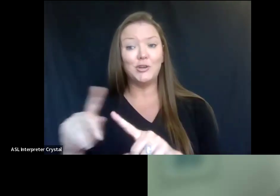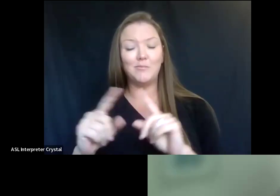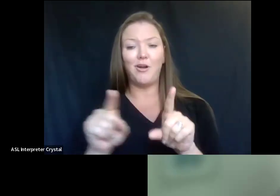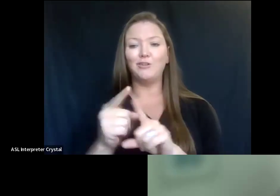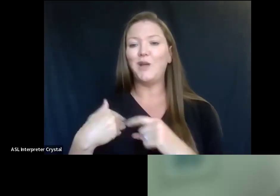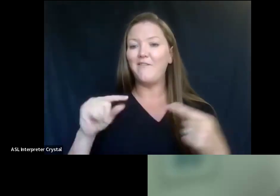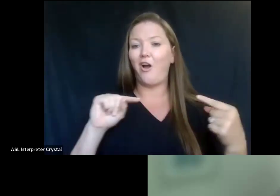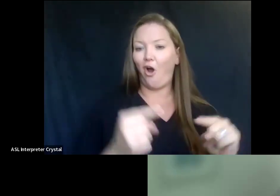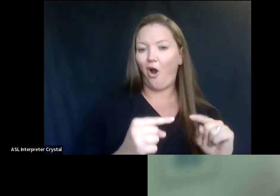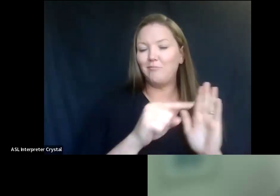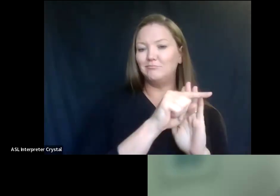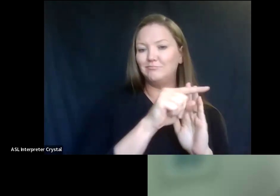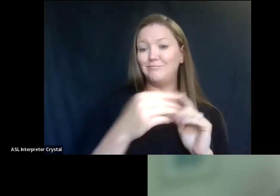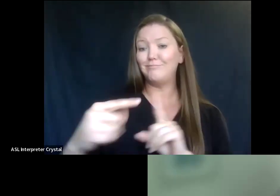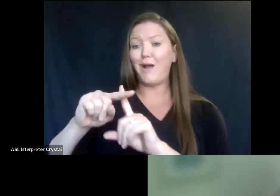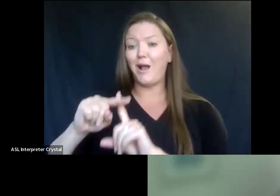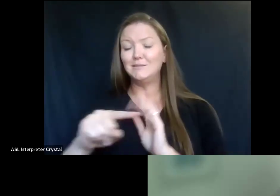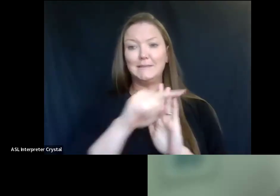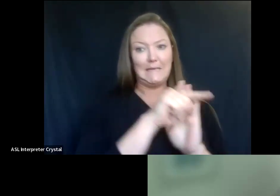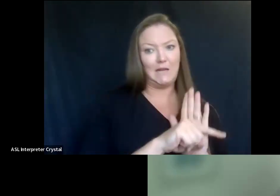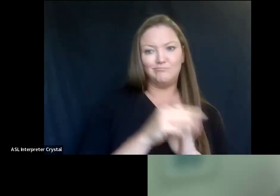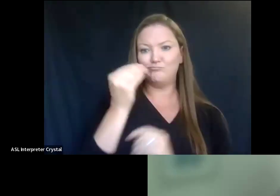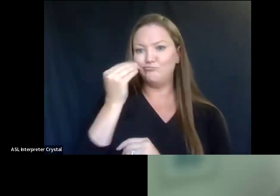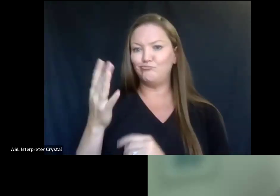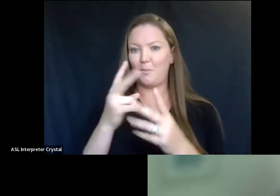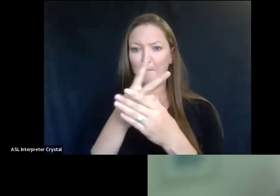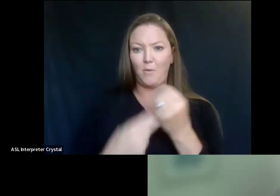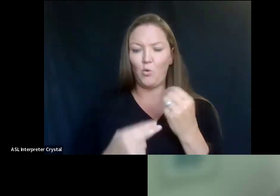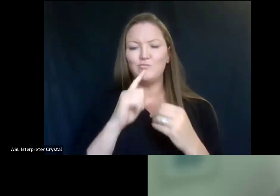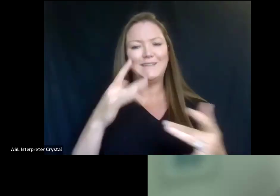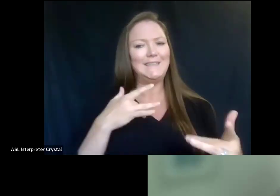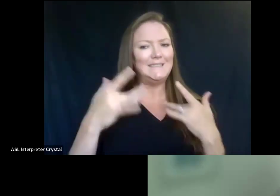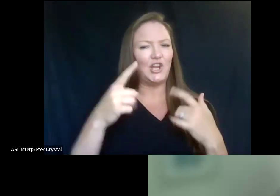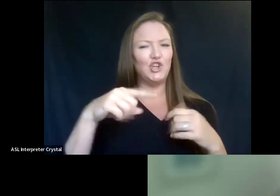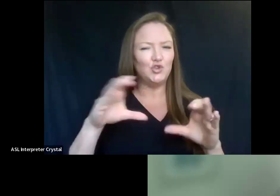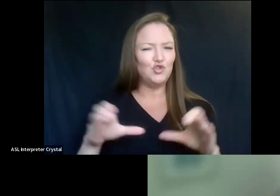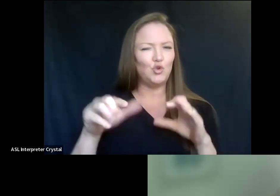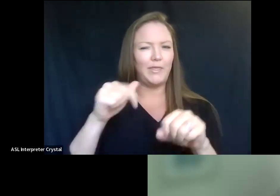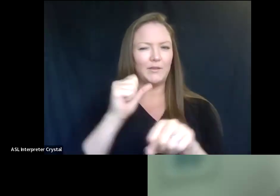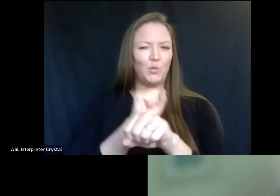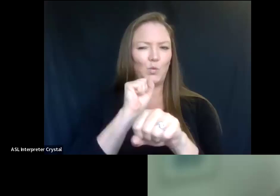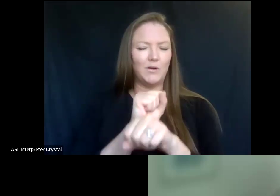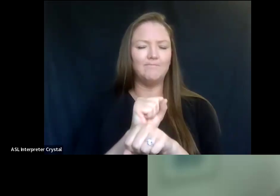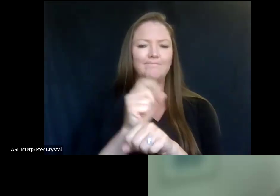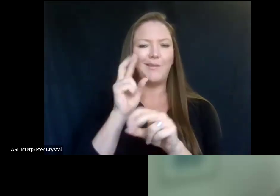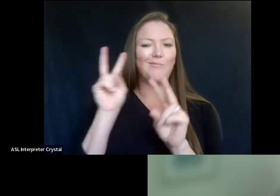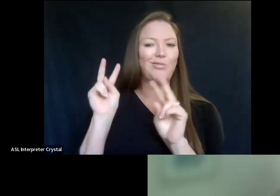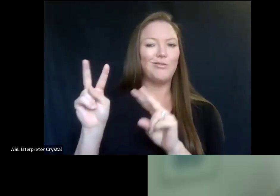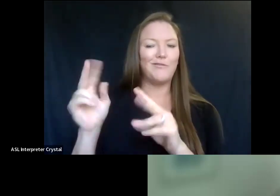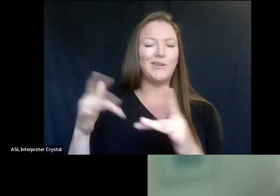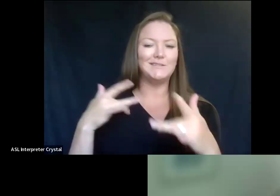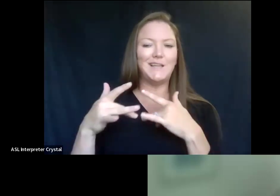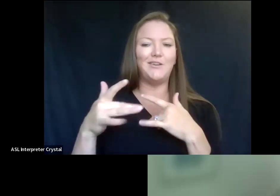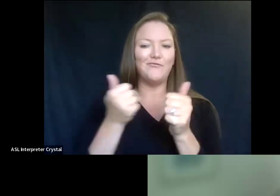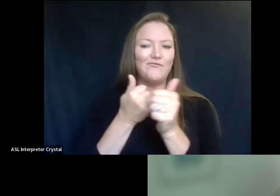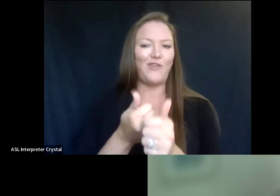really exciting that you guys are doing this work, and looking forward to tracking the progress that